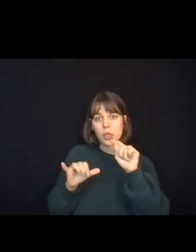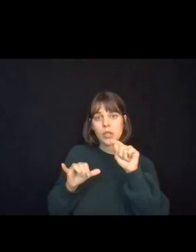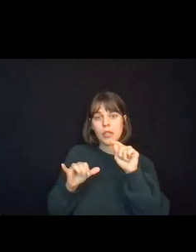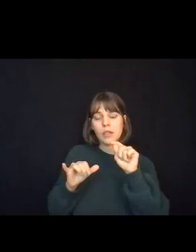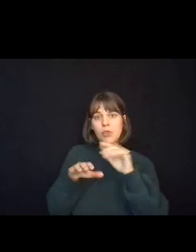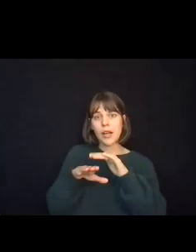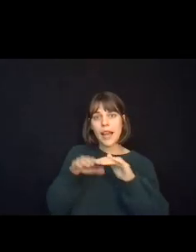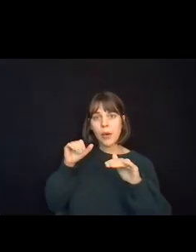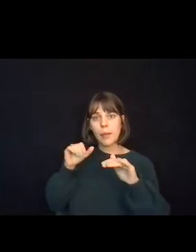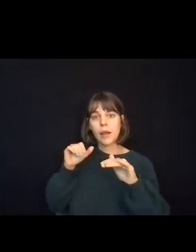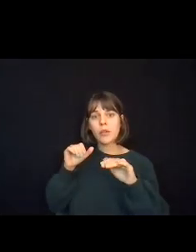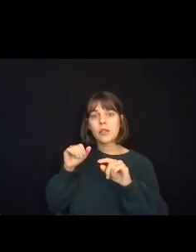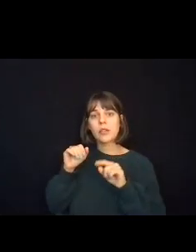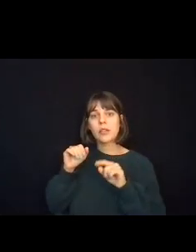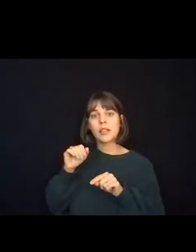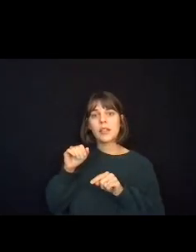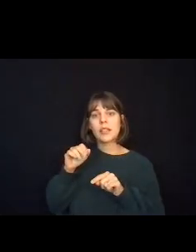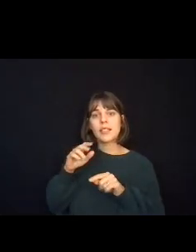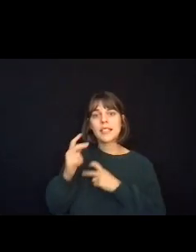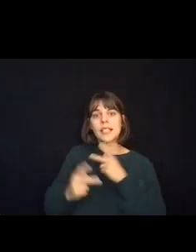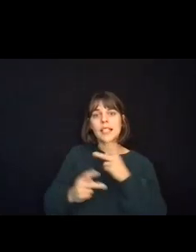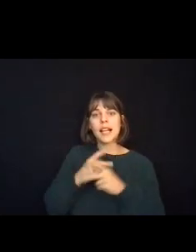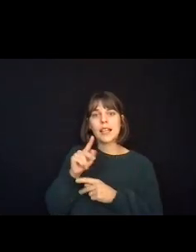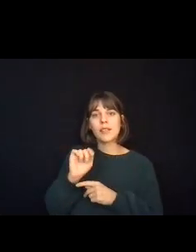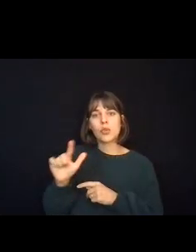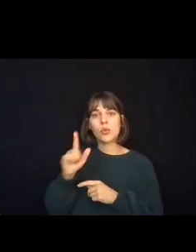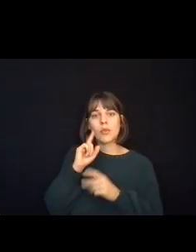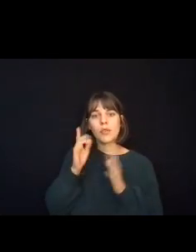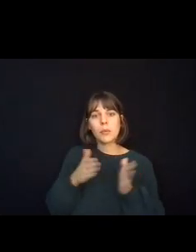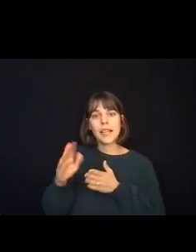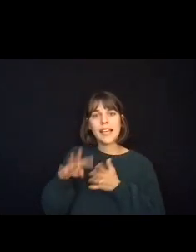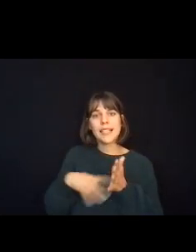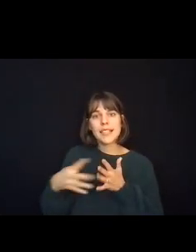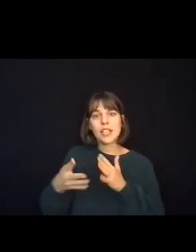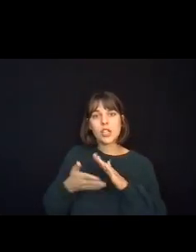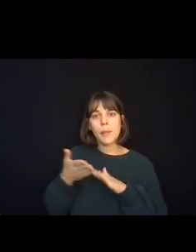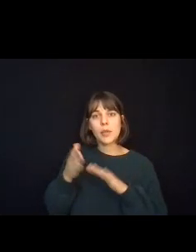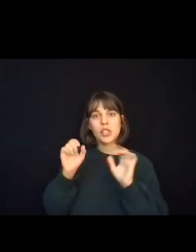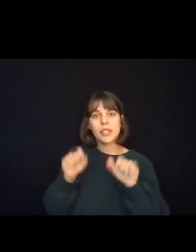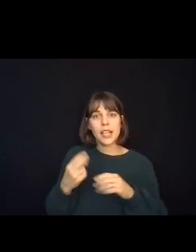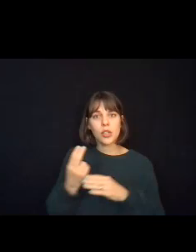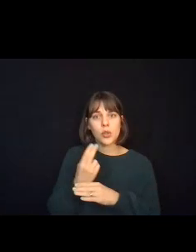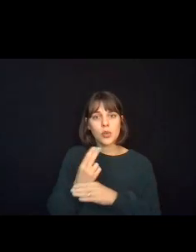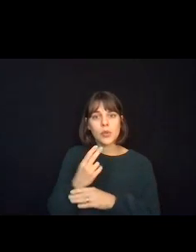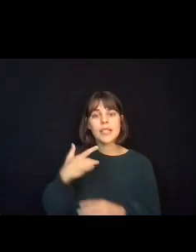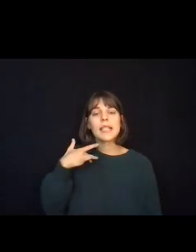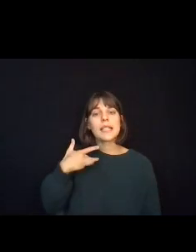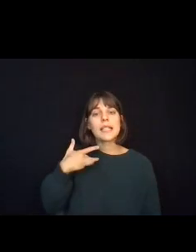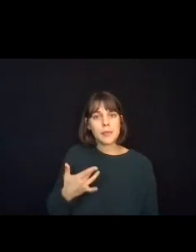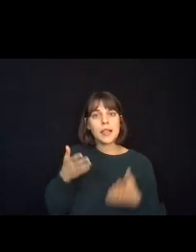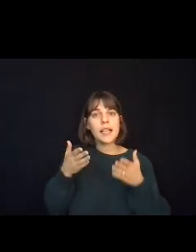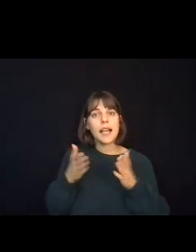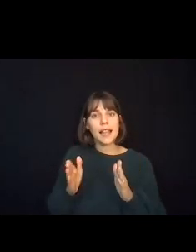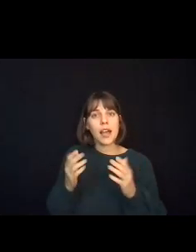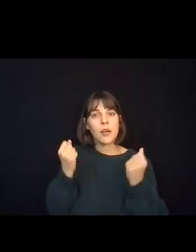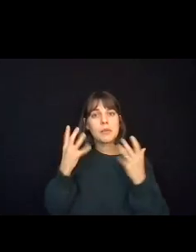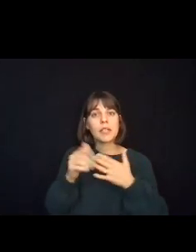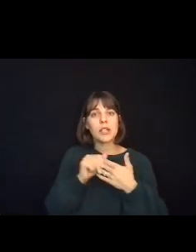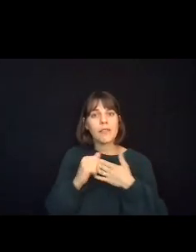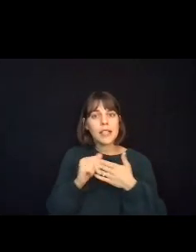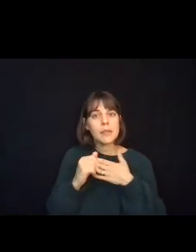outbound side. And this is the sort of tool that planning and scheduling and operations would be able to use. We tend to kind of like allow for as